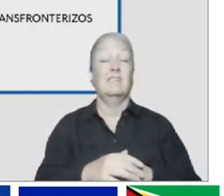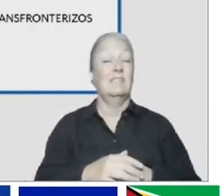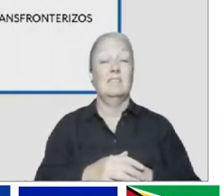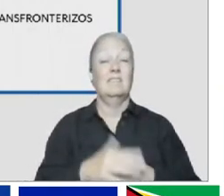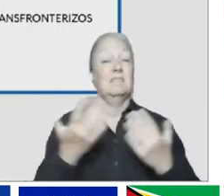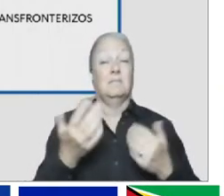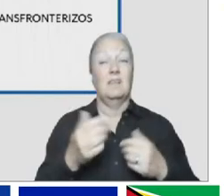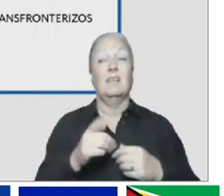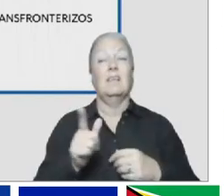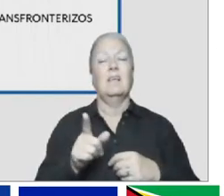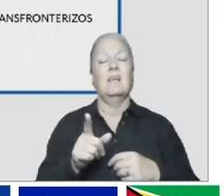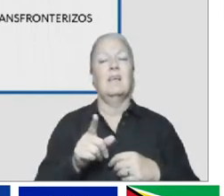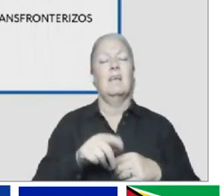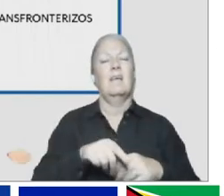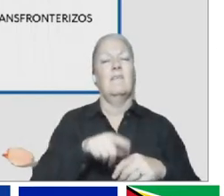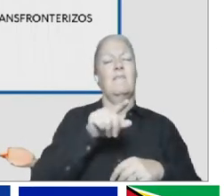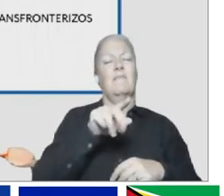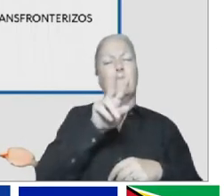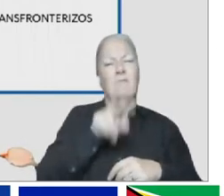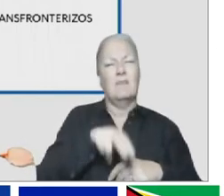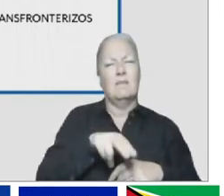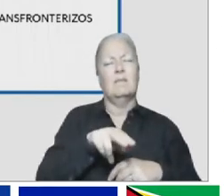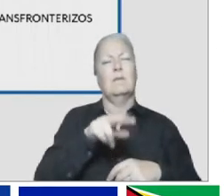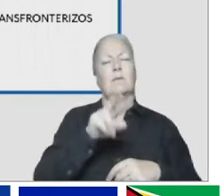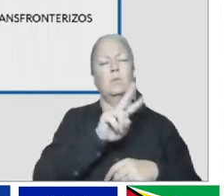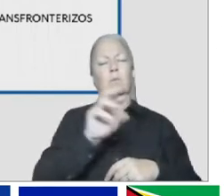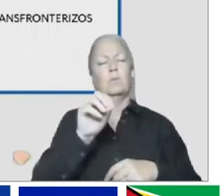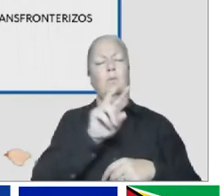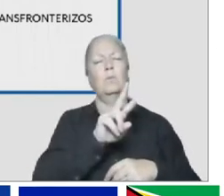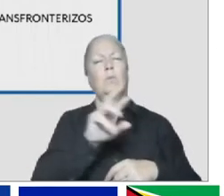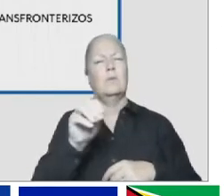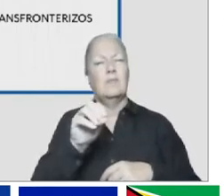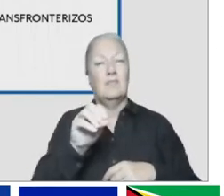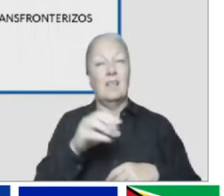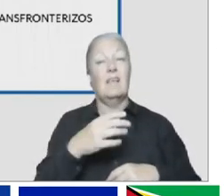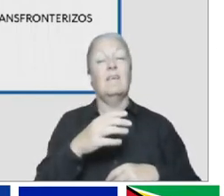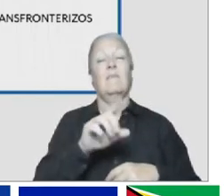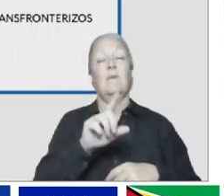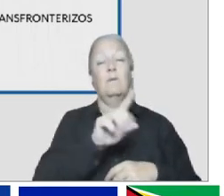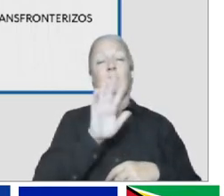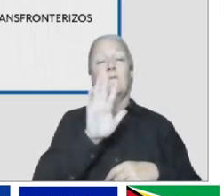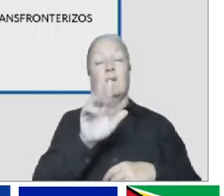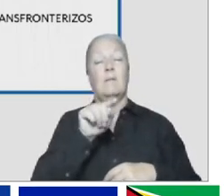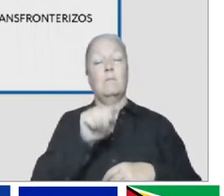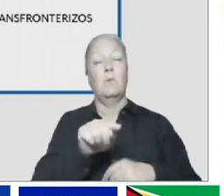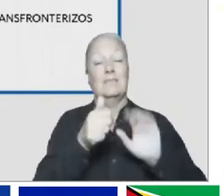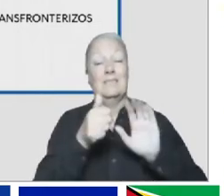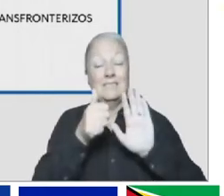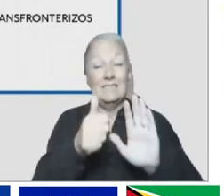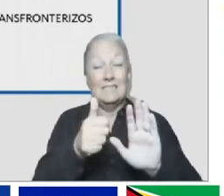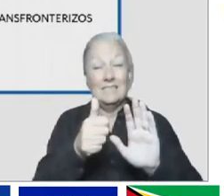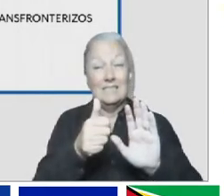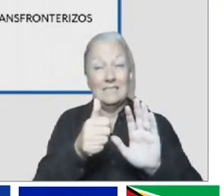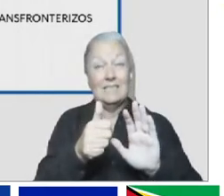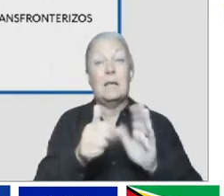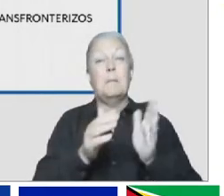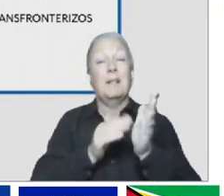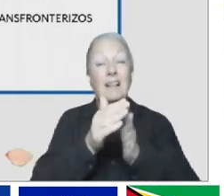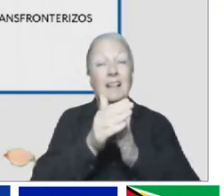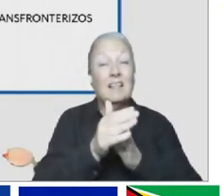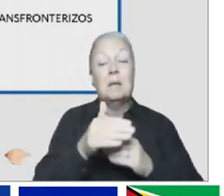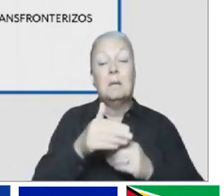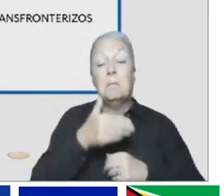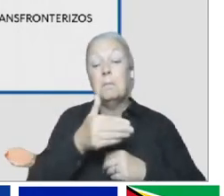we started to have 15.6 million views every 60 days last month. This